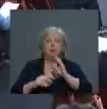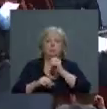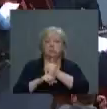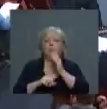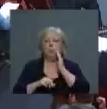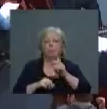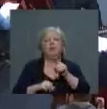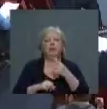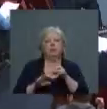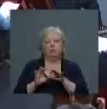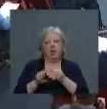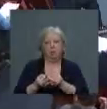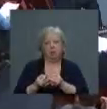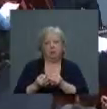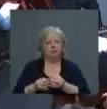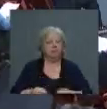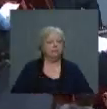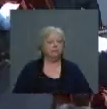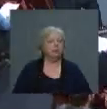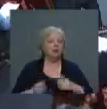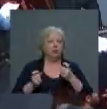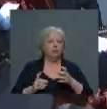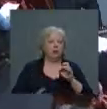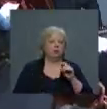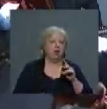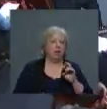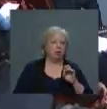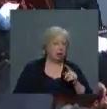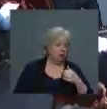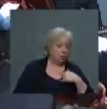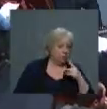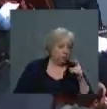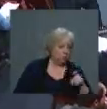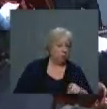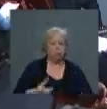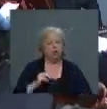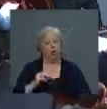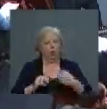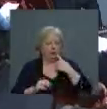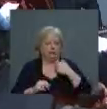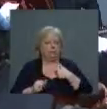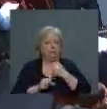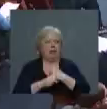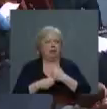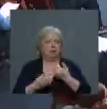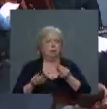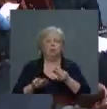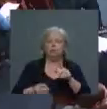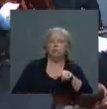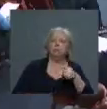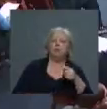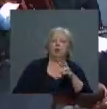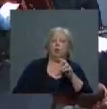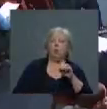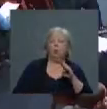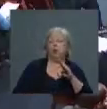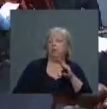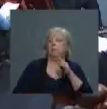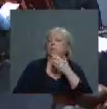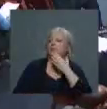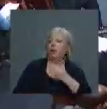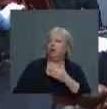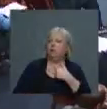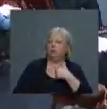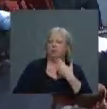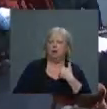good. Director Adcock, you have a question, please? No, I just made the motion. Vice Mayor Webb? Thank you, Mr. Mayor. I have a